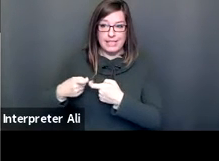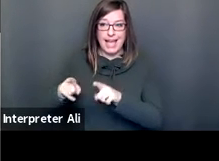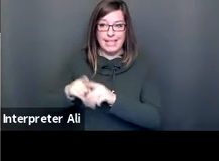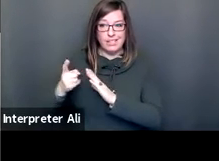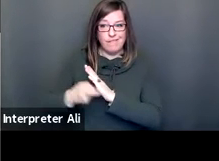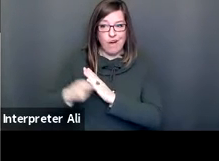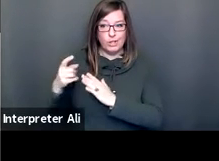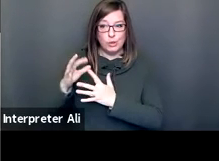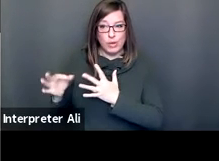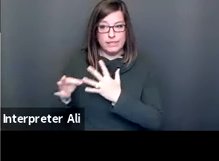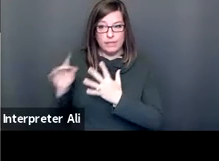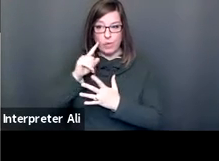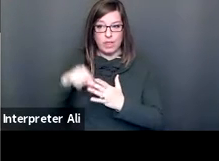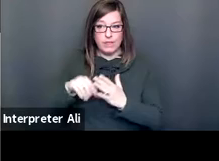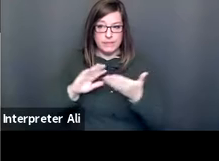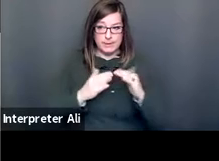community.